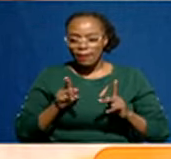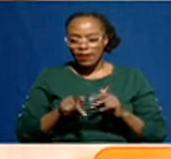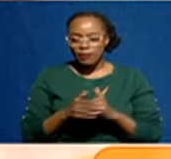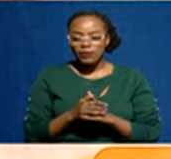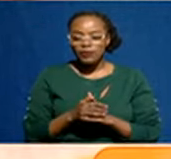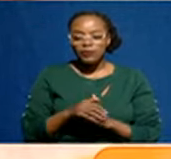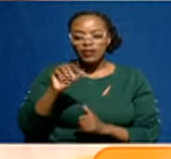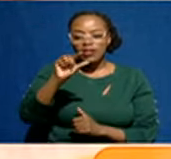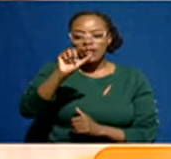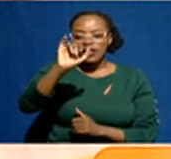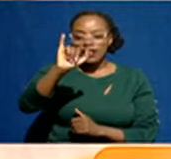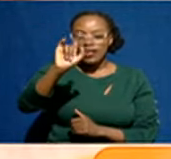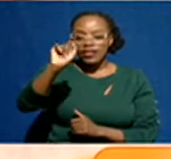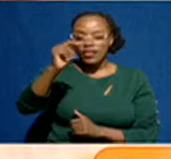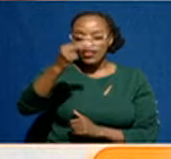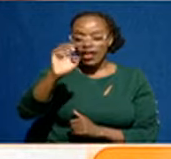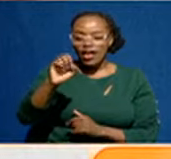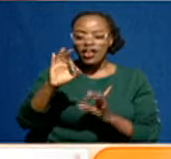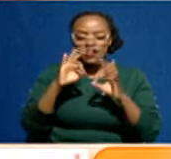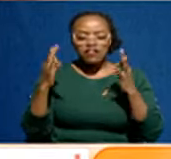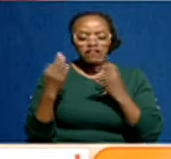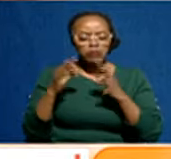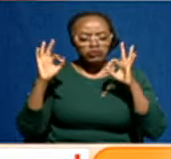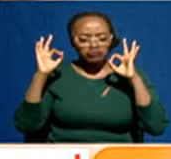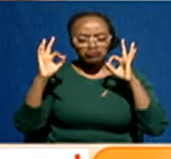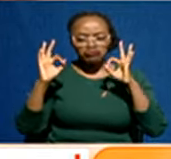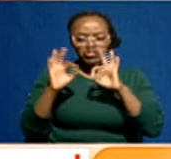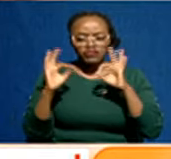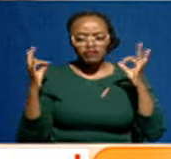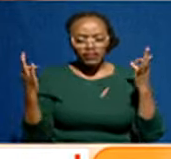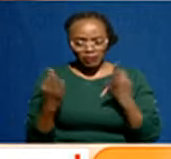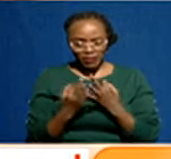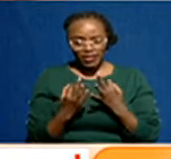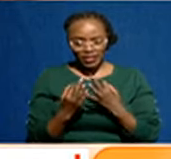is a great family, and